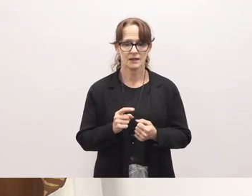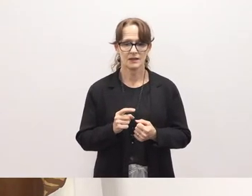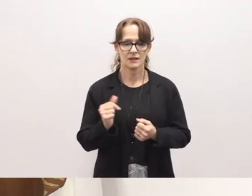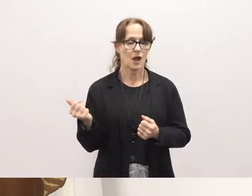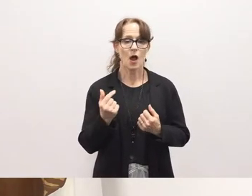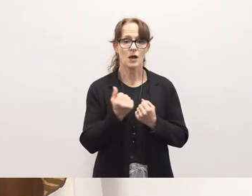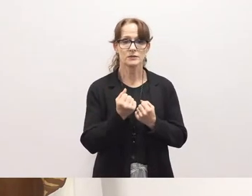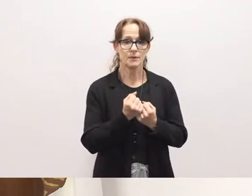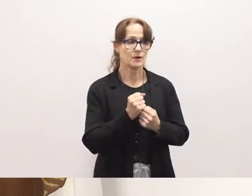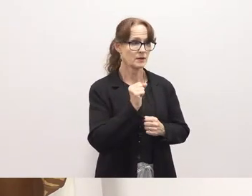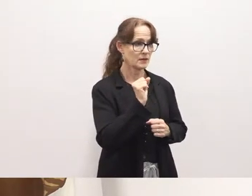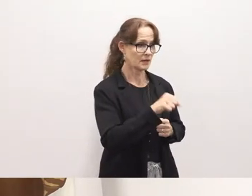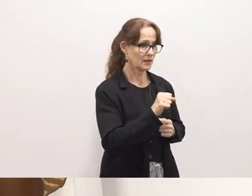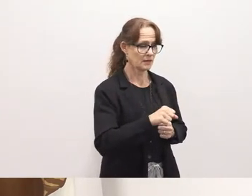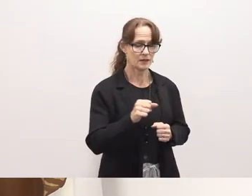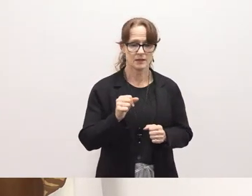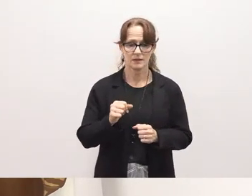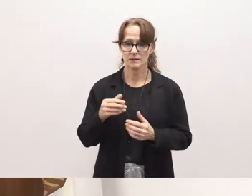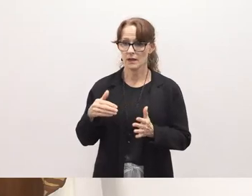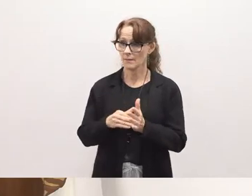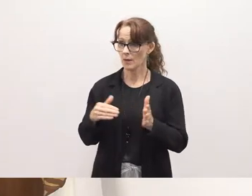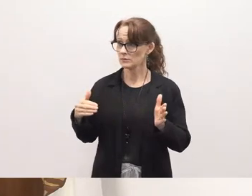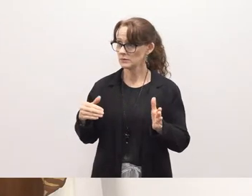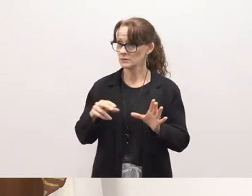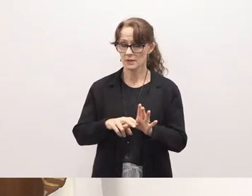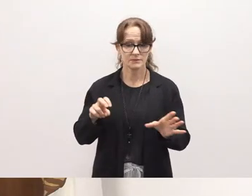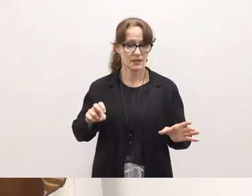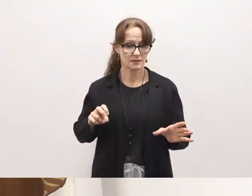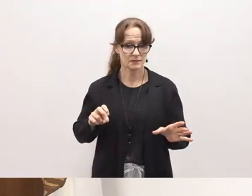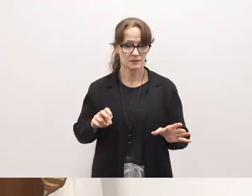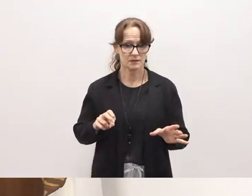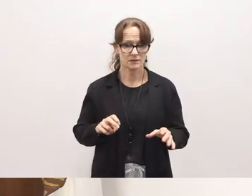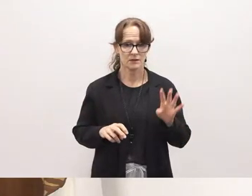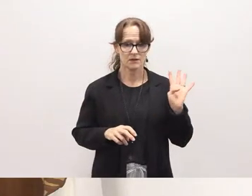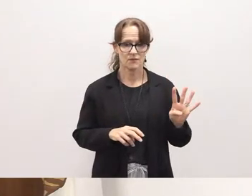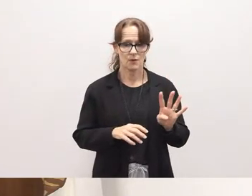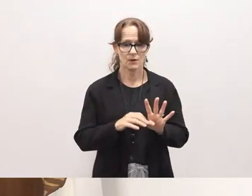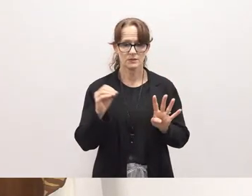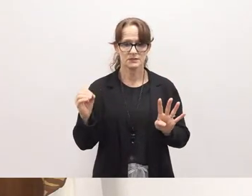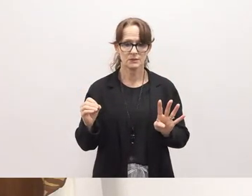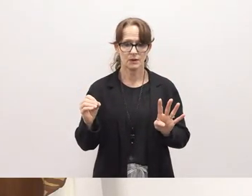opposed? Any abstentions? That's 4-0.